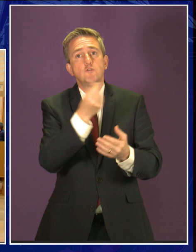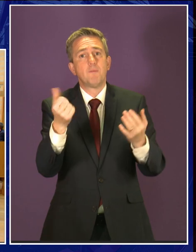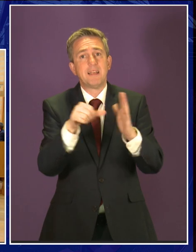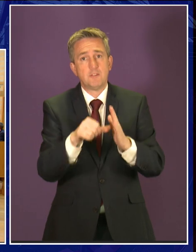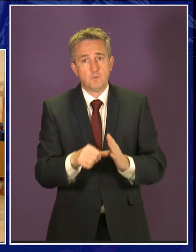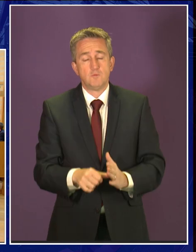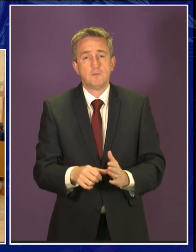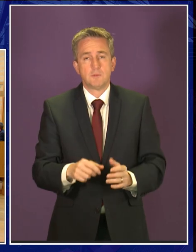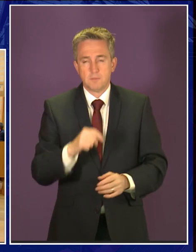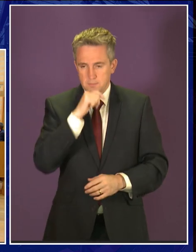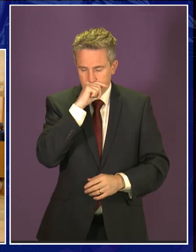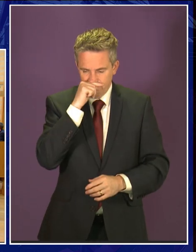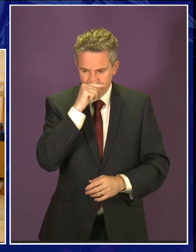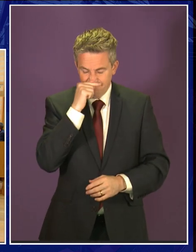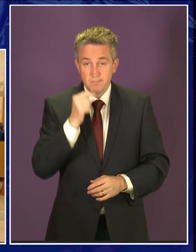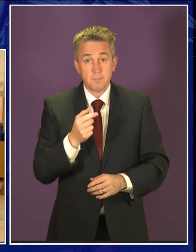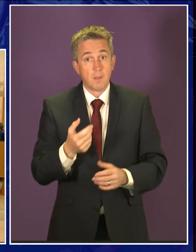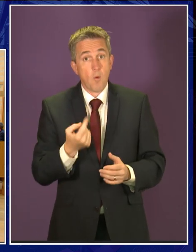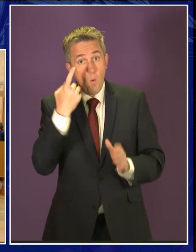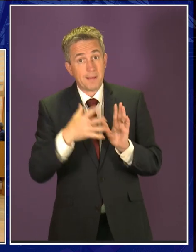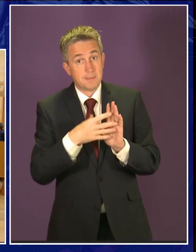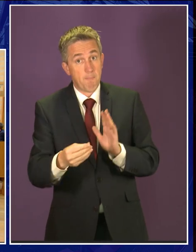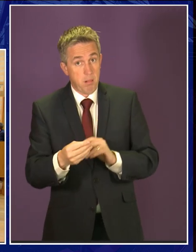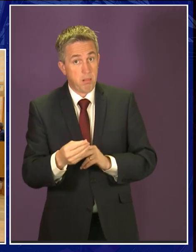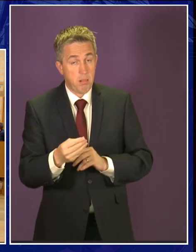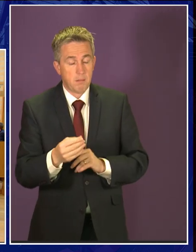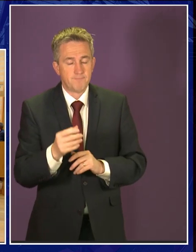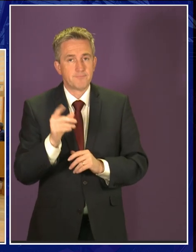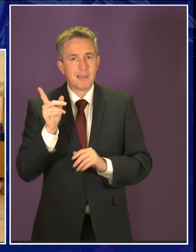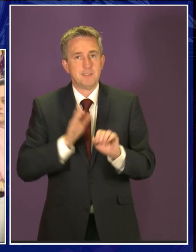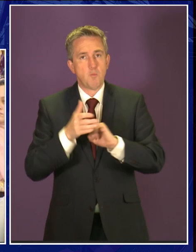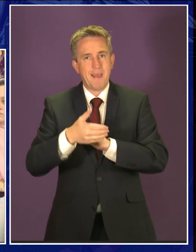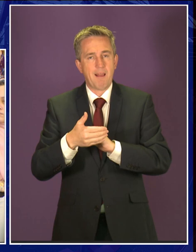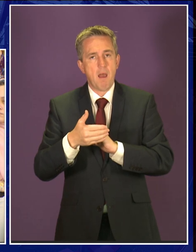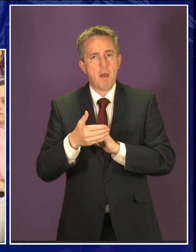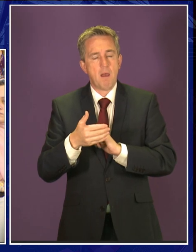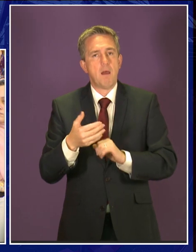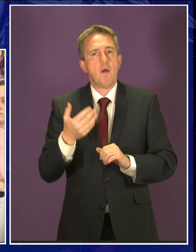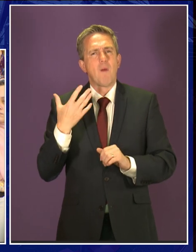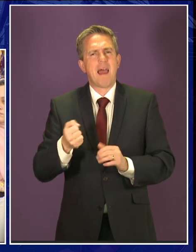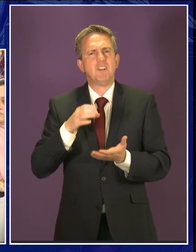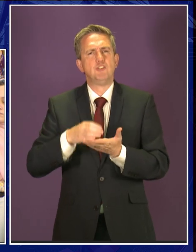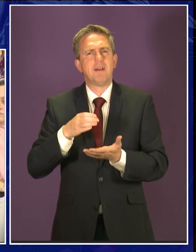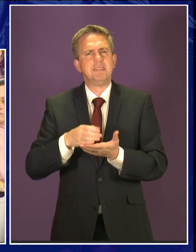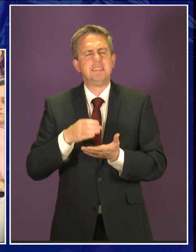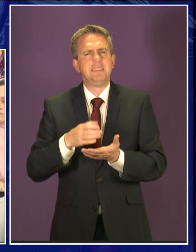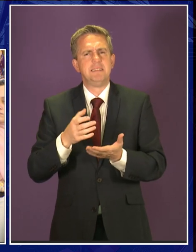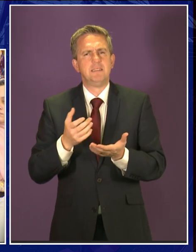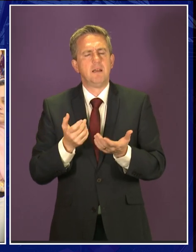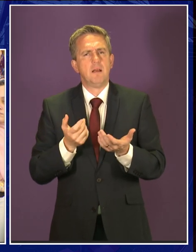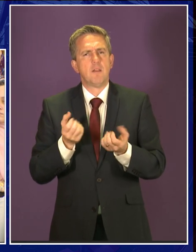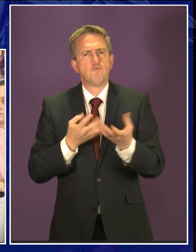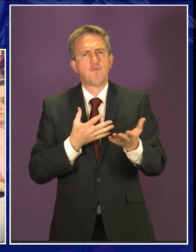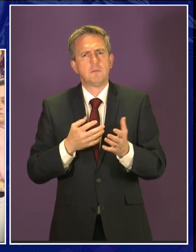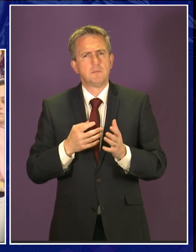I'm going to share one example. So there's a program in Jamaica run by a nonprofit. I can't exactly remember the name of